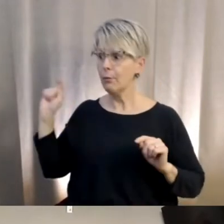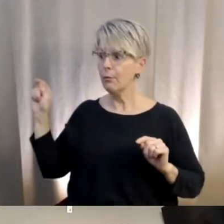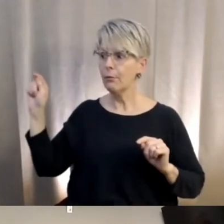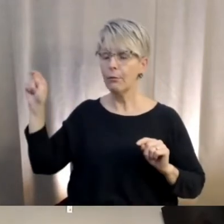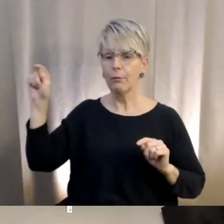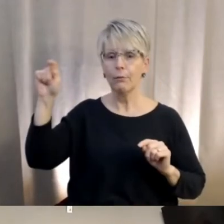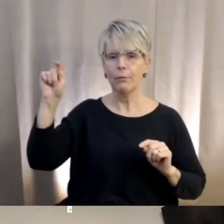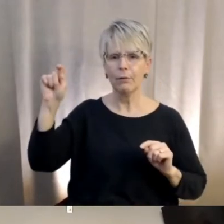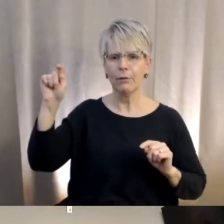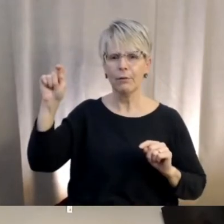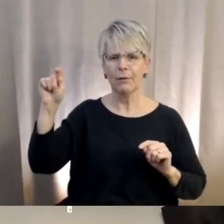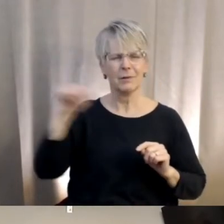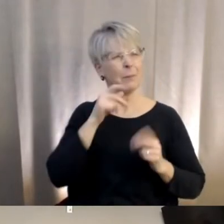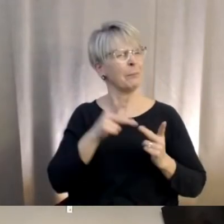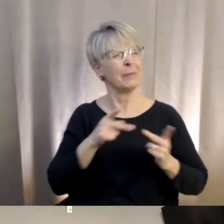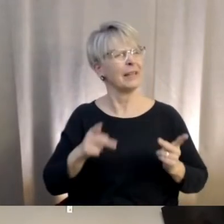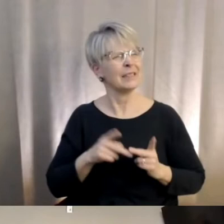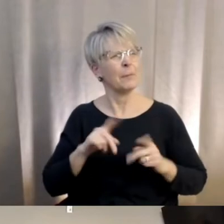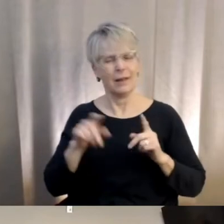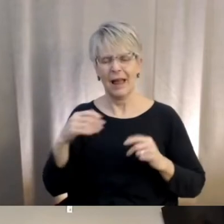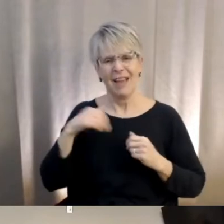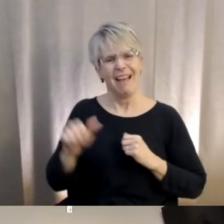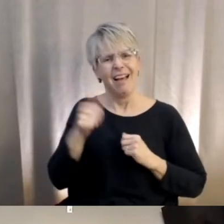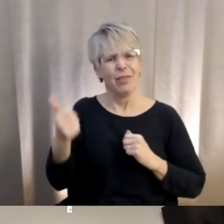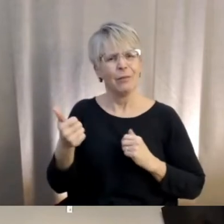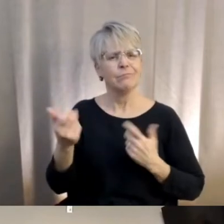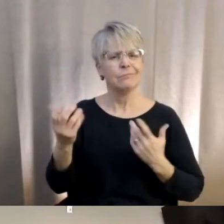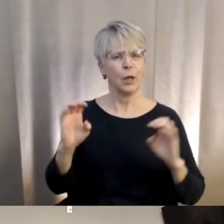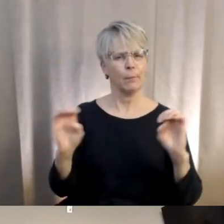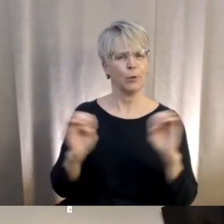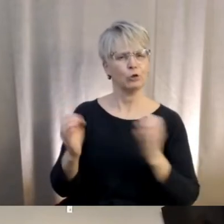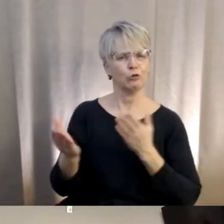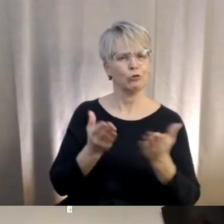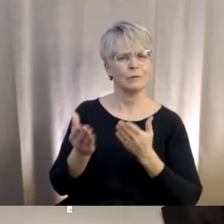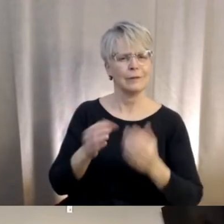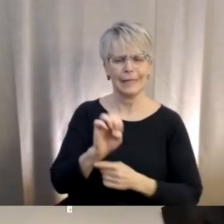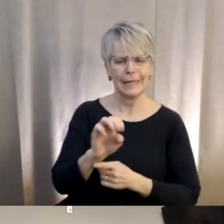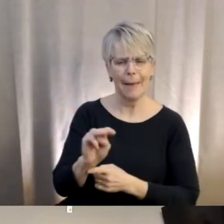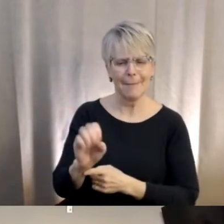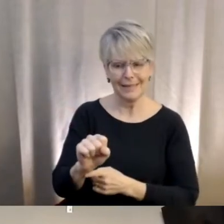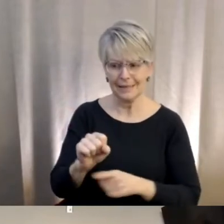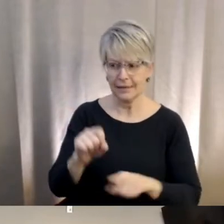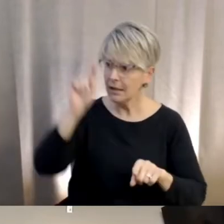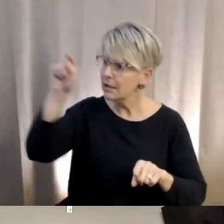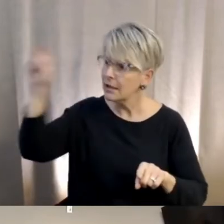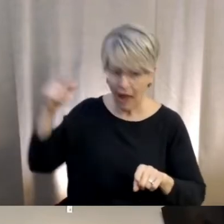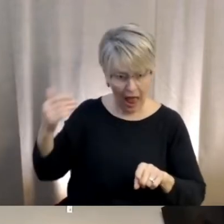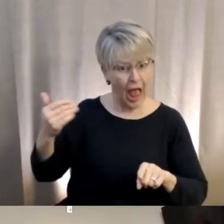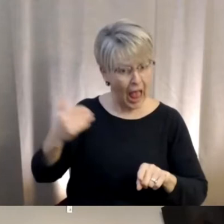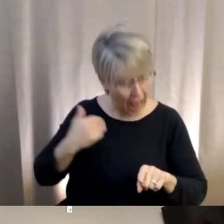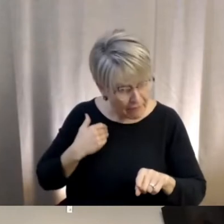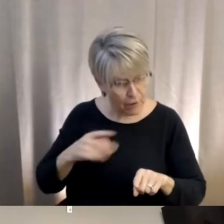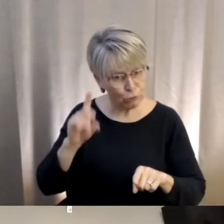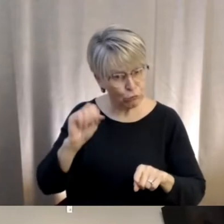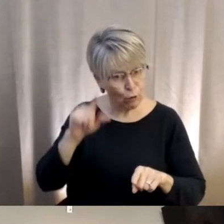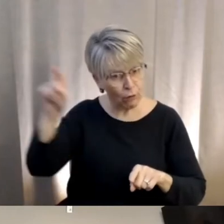I don't know why I said places, but other emergency services of your type that have a facility dog at the moment